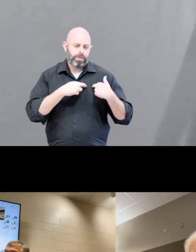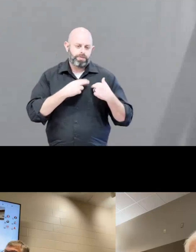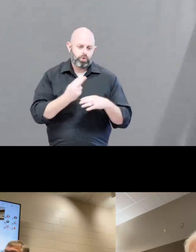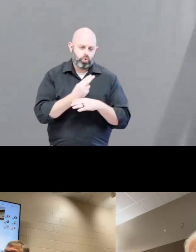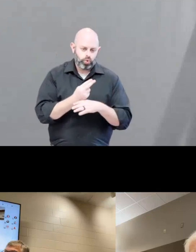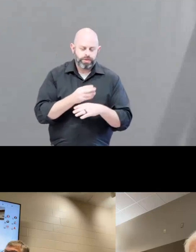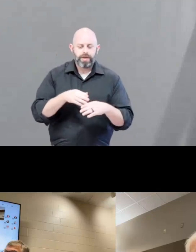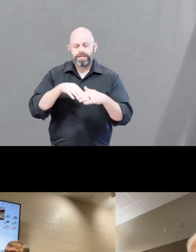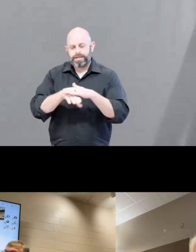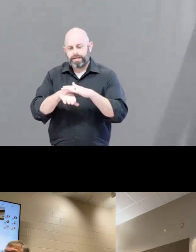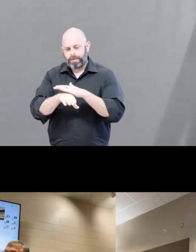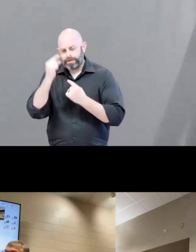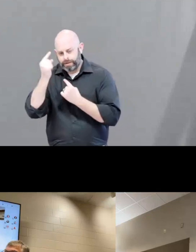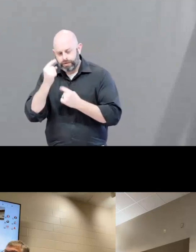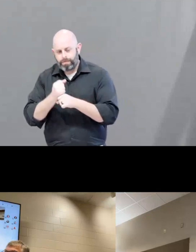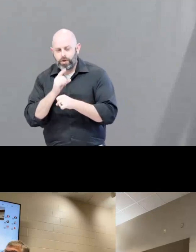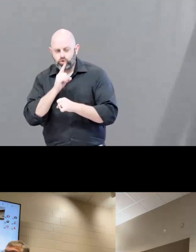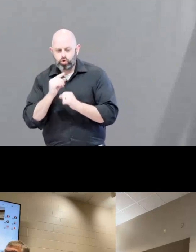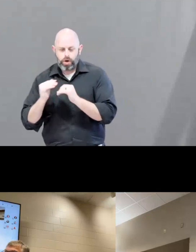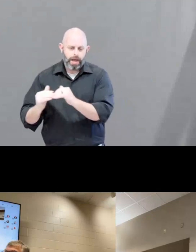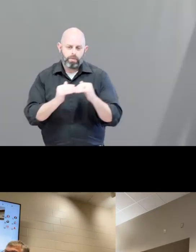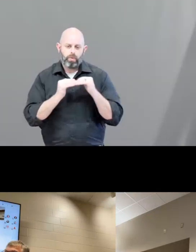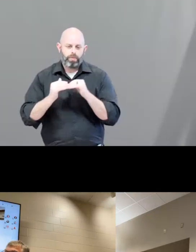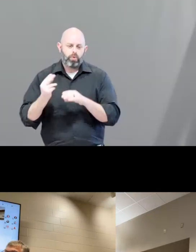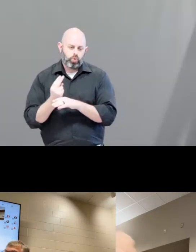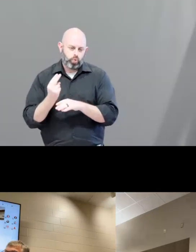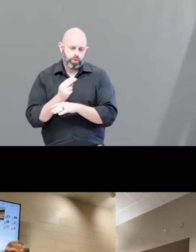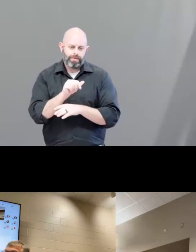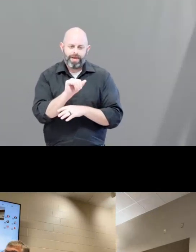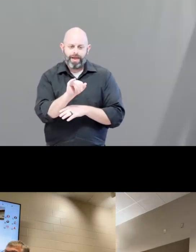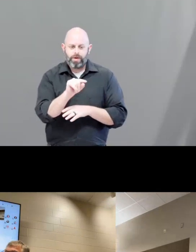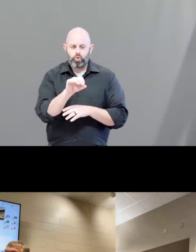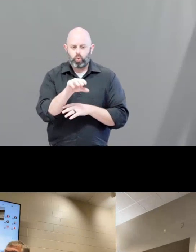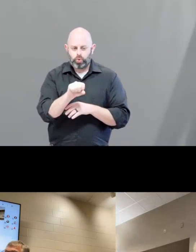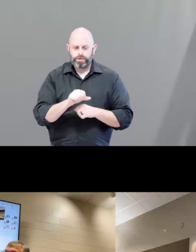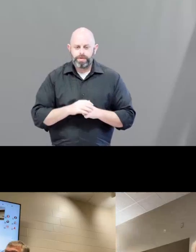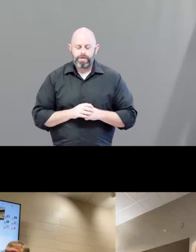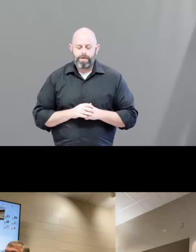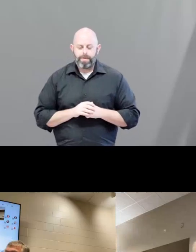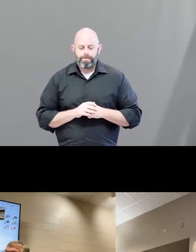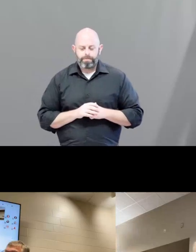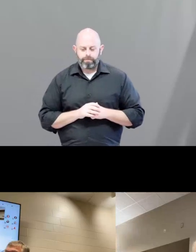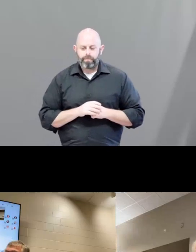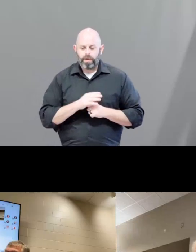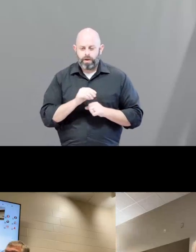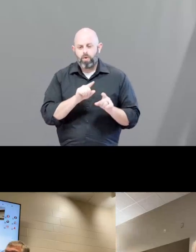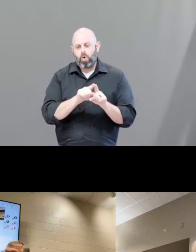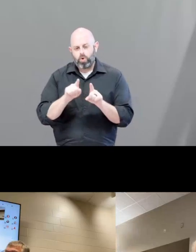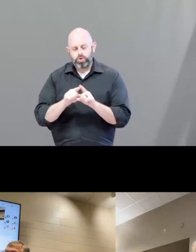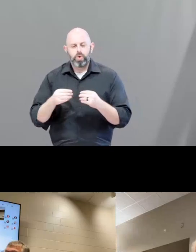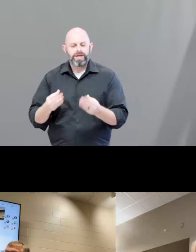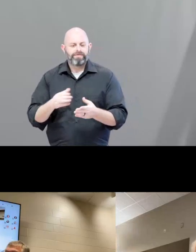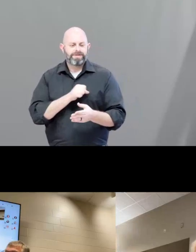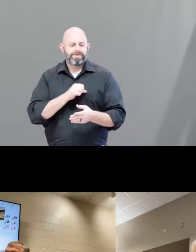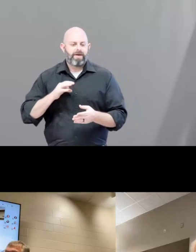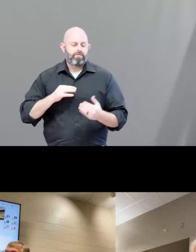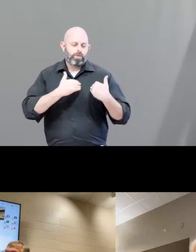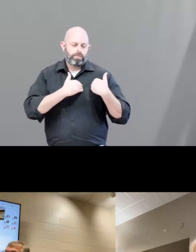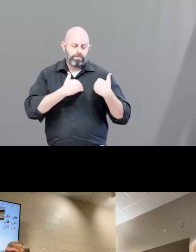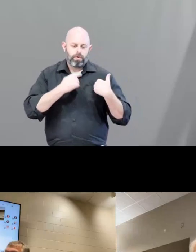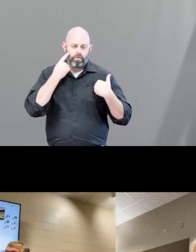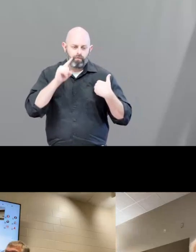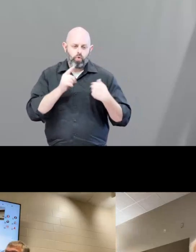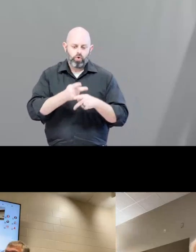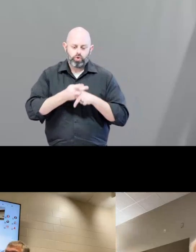Accessibility considerations to ensure equitable use of the AI tools. And it also gives staff responsibilities